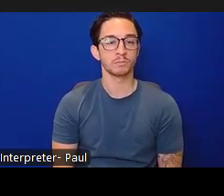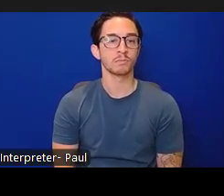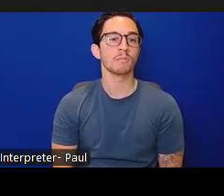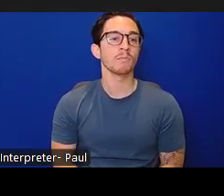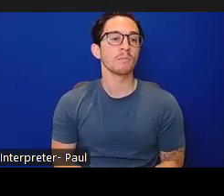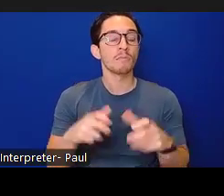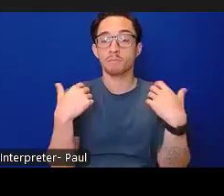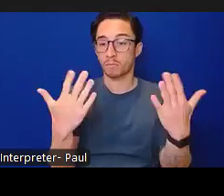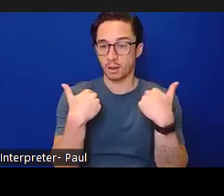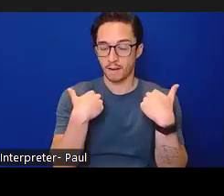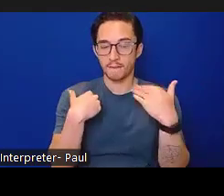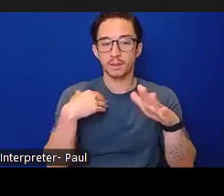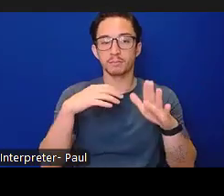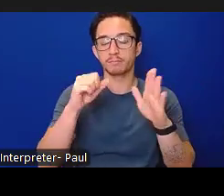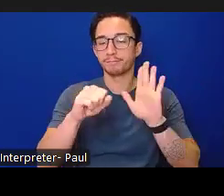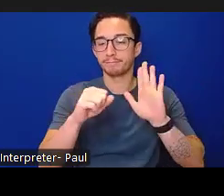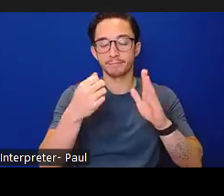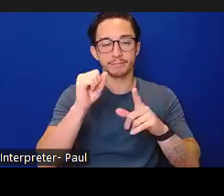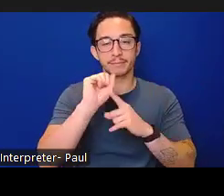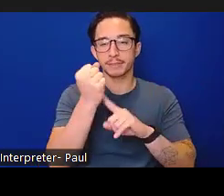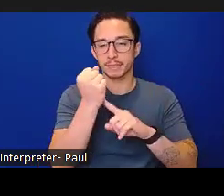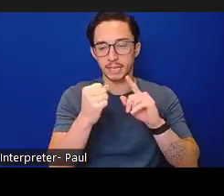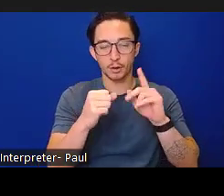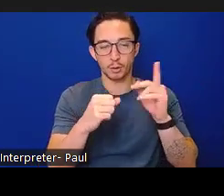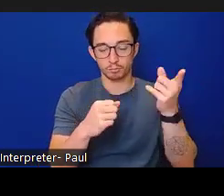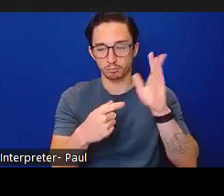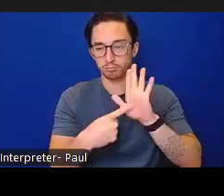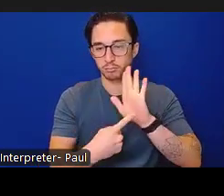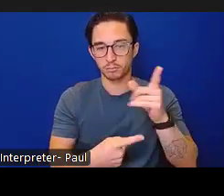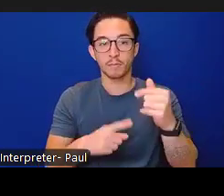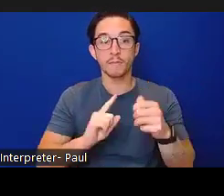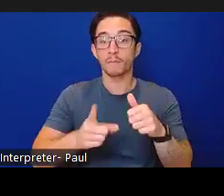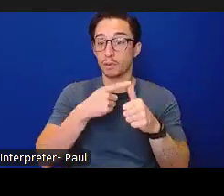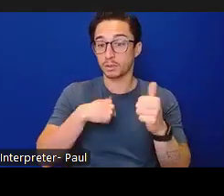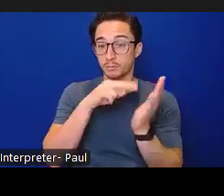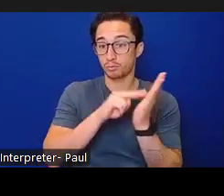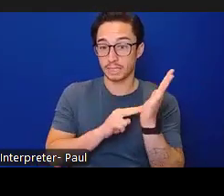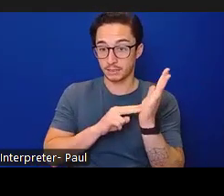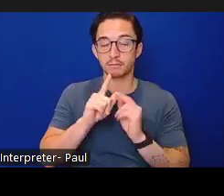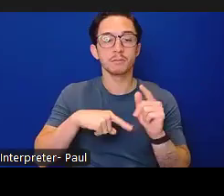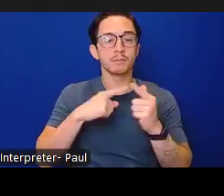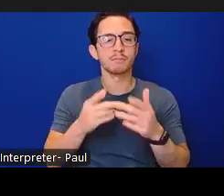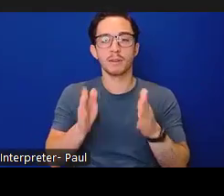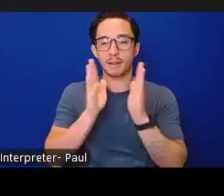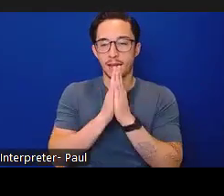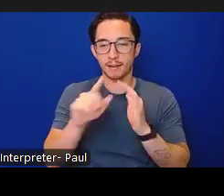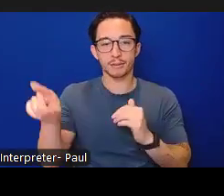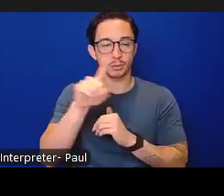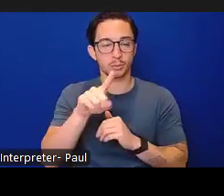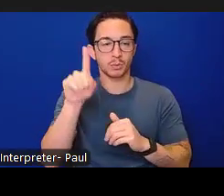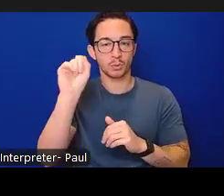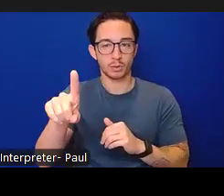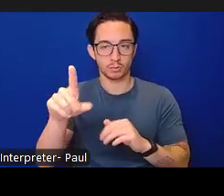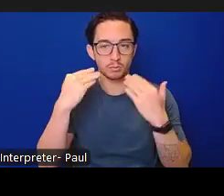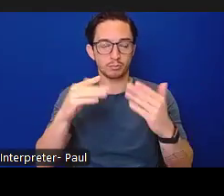So I have this scenario. I'm going to first read it to you all, and then I'm going to ask you a question, and I would like you to answer it